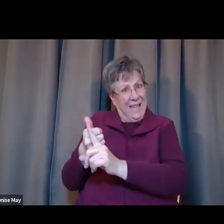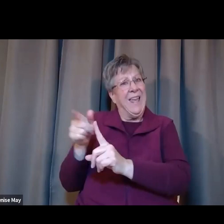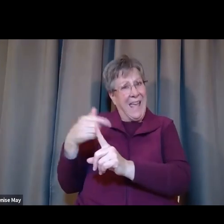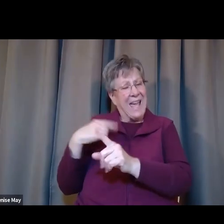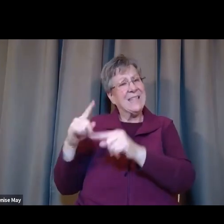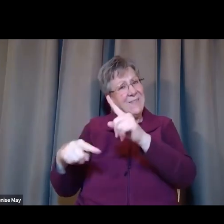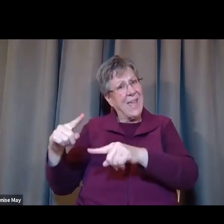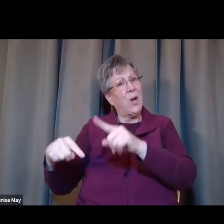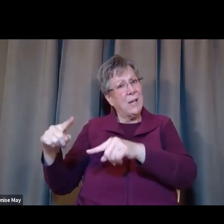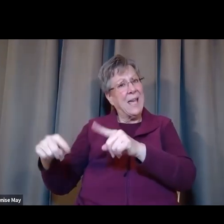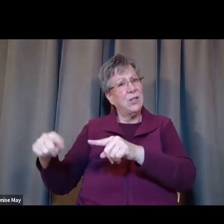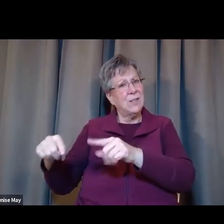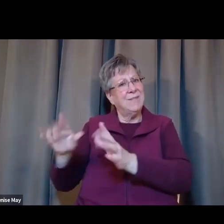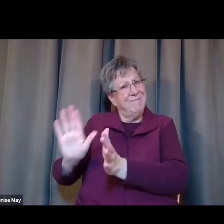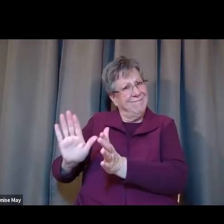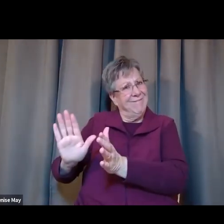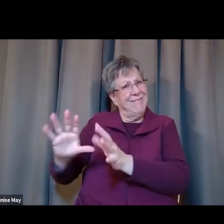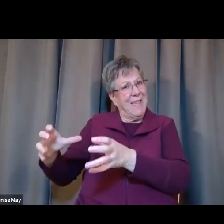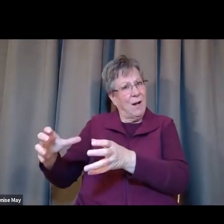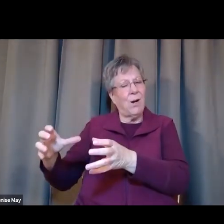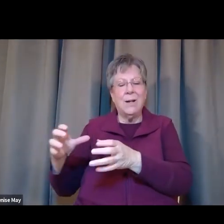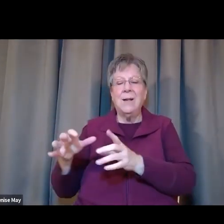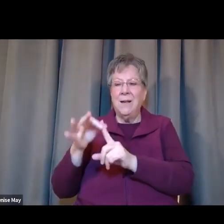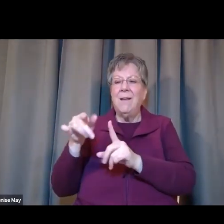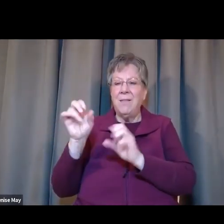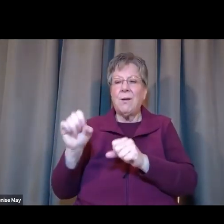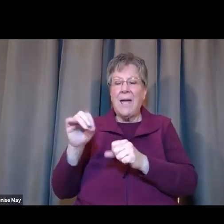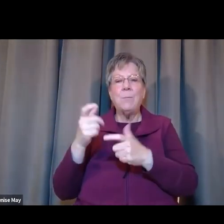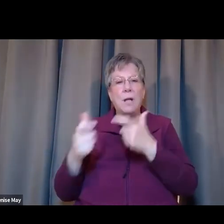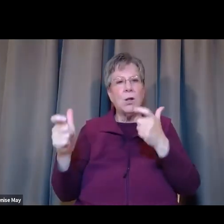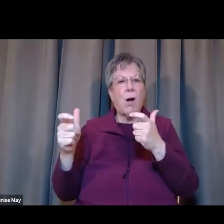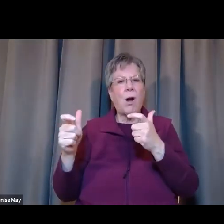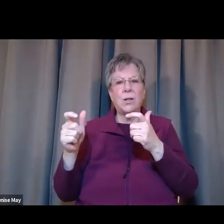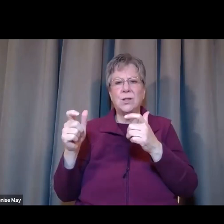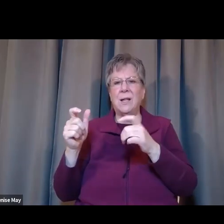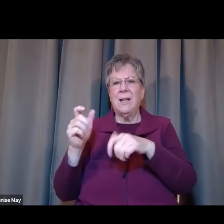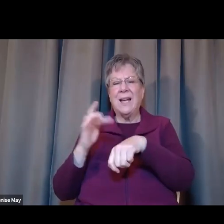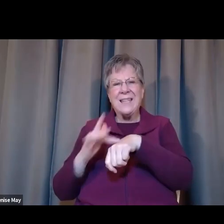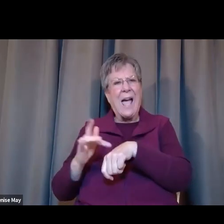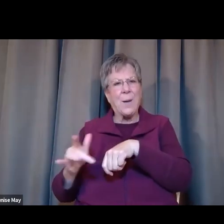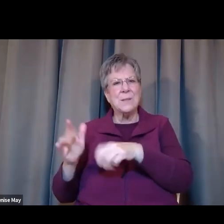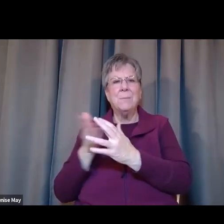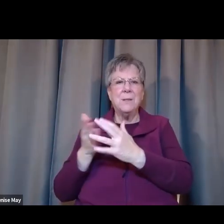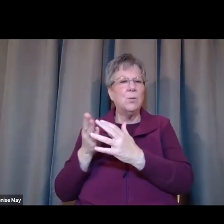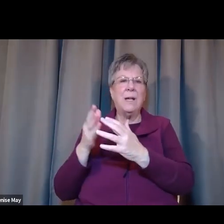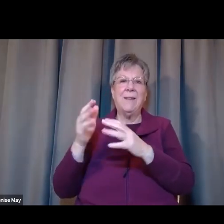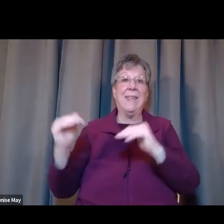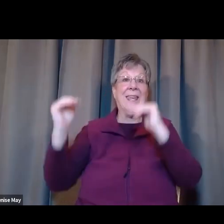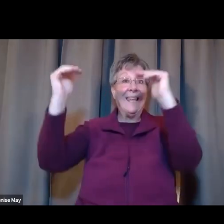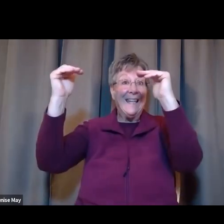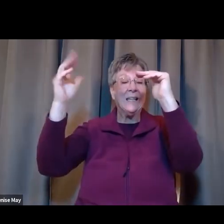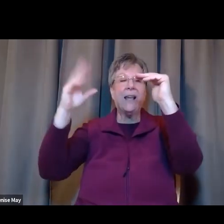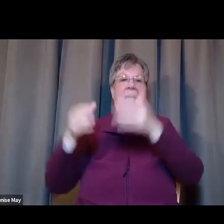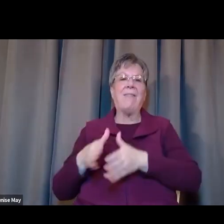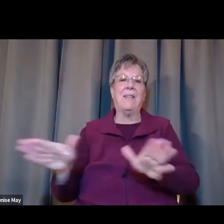of the political spectrum. In particular, there can be large gaps between the attitudes of elites and the general public, or